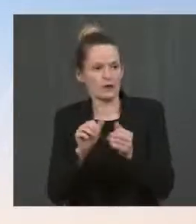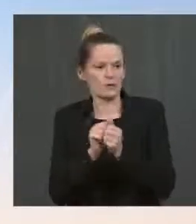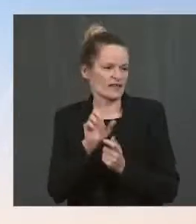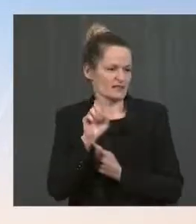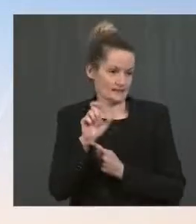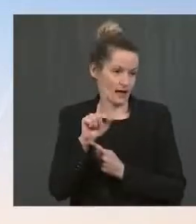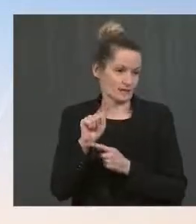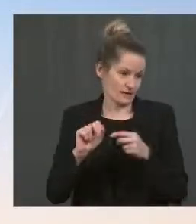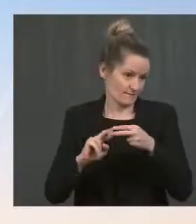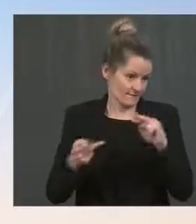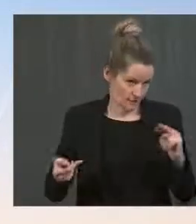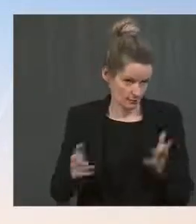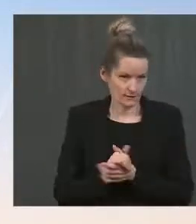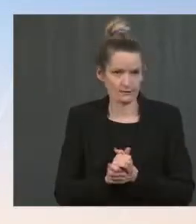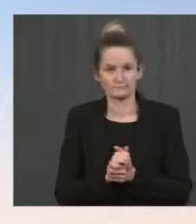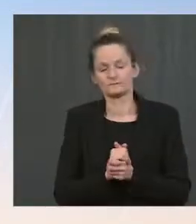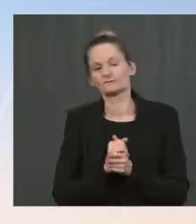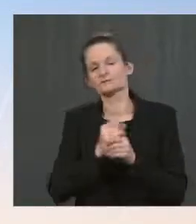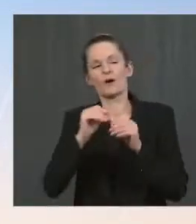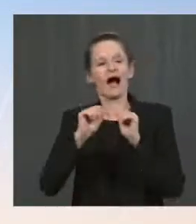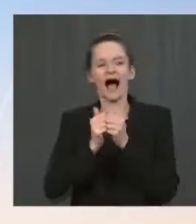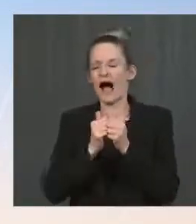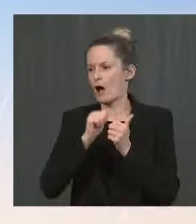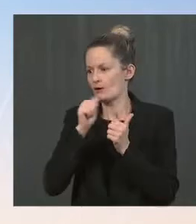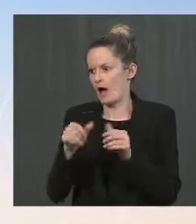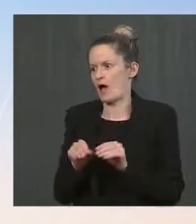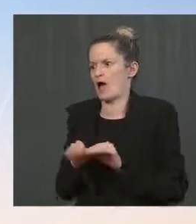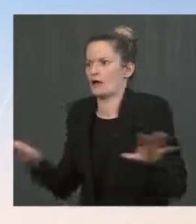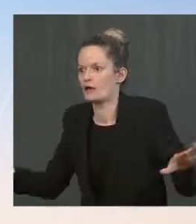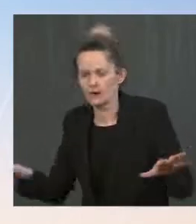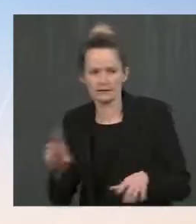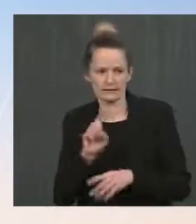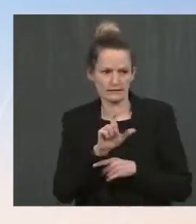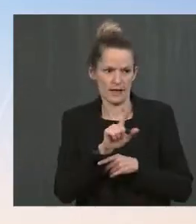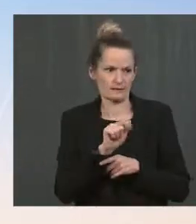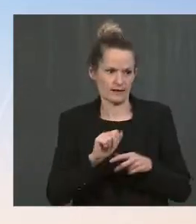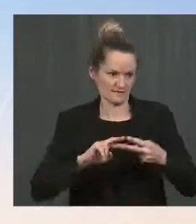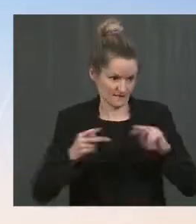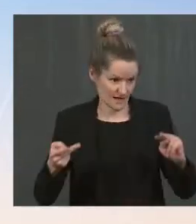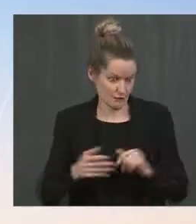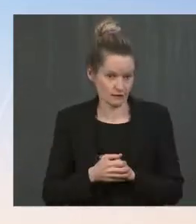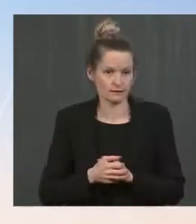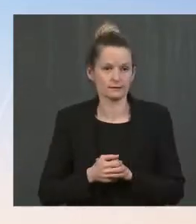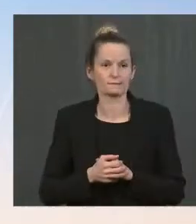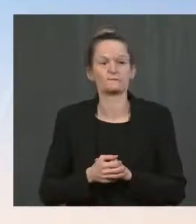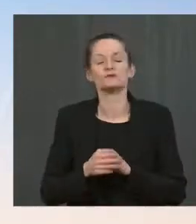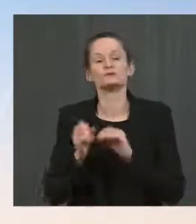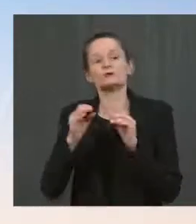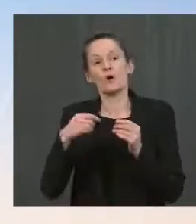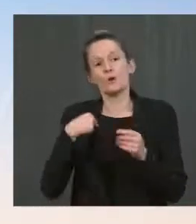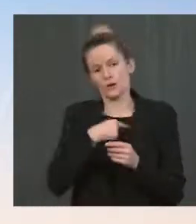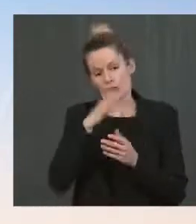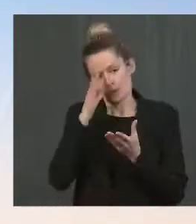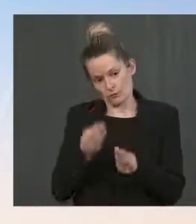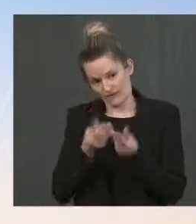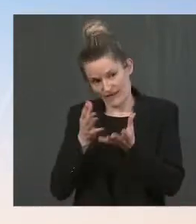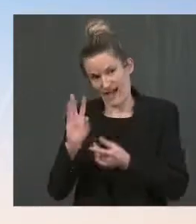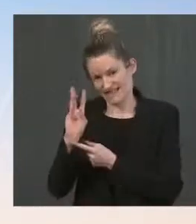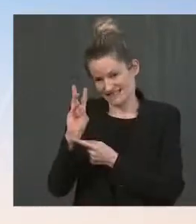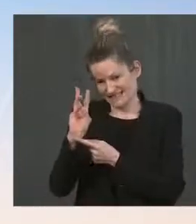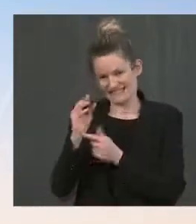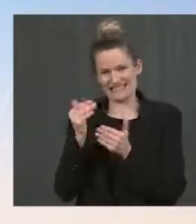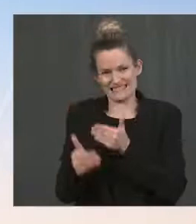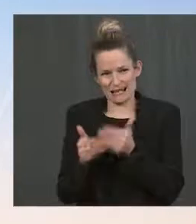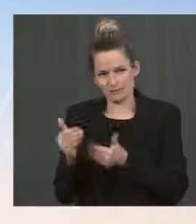go through some of the preview, we want to be specific about what we're trying to accomplish in this moment and what these 6 steps will do. We know that increasing